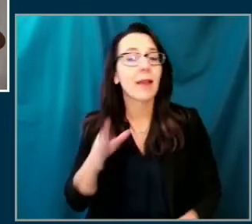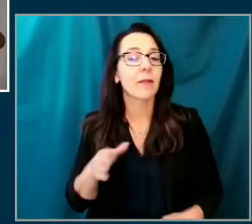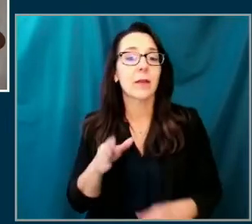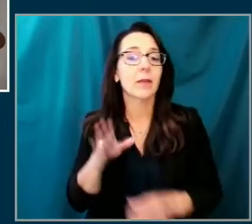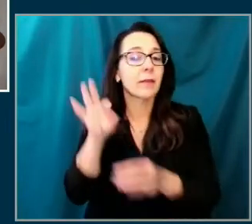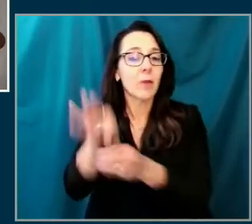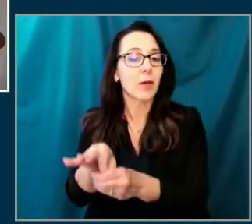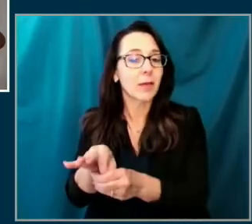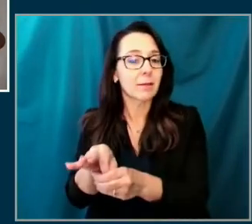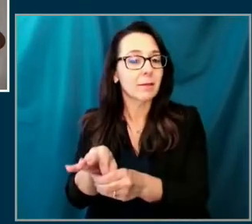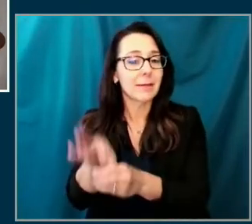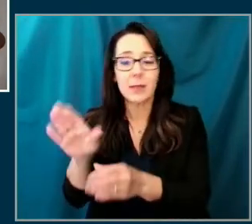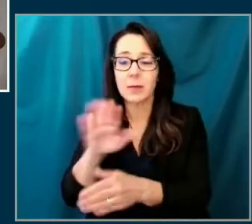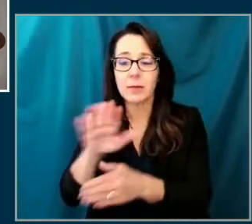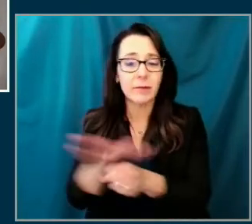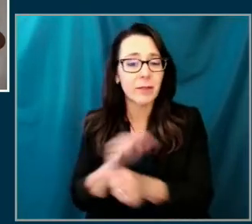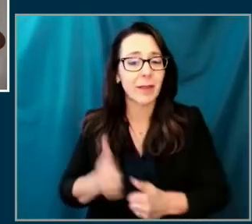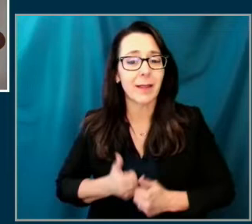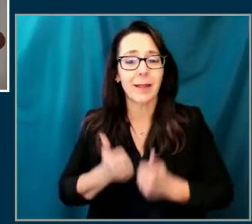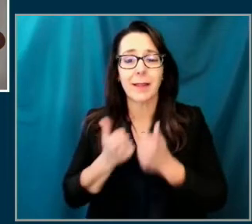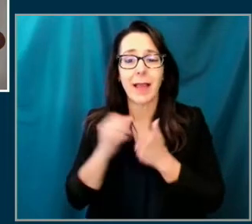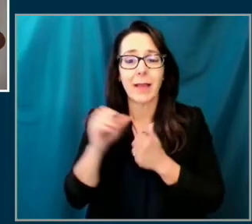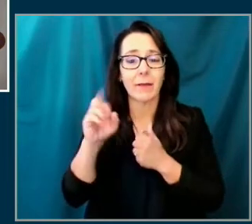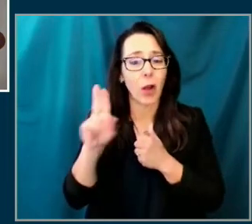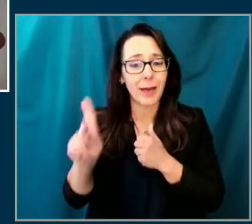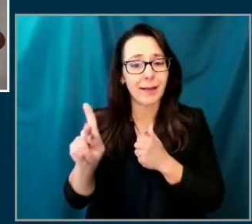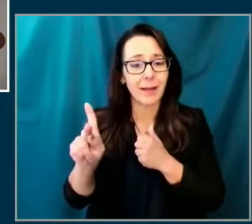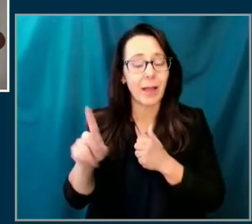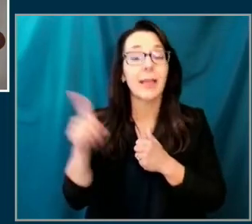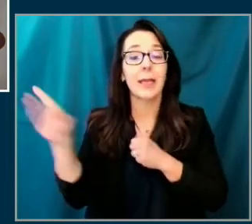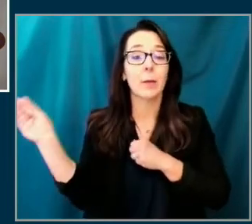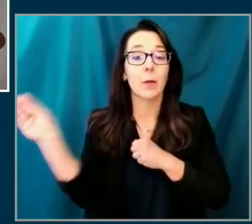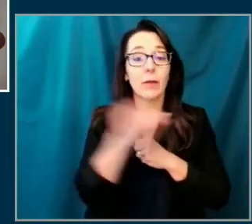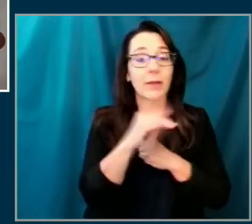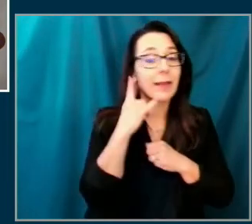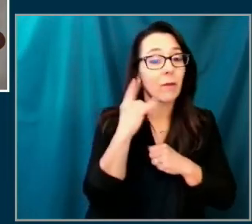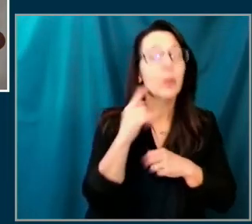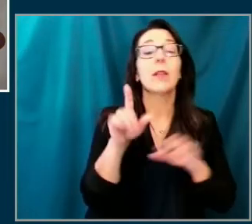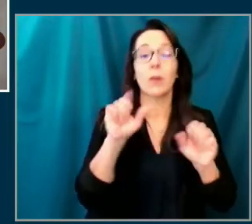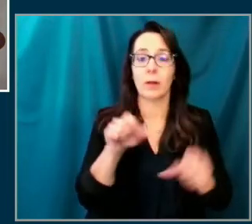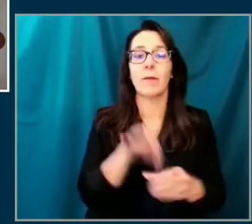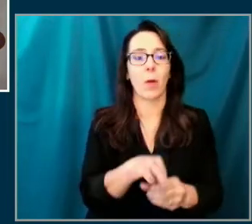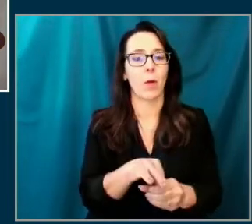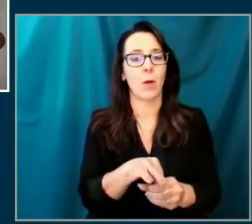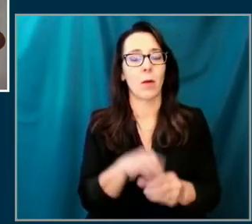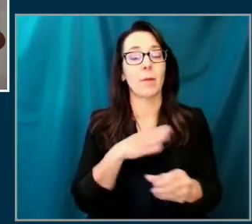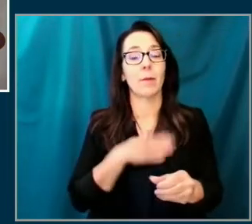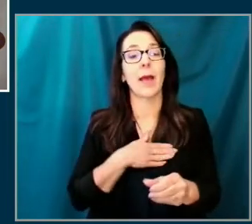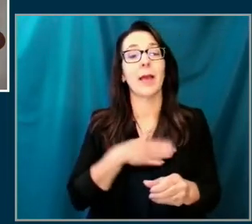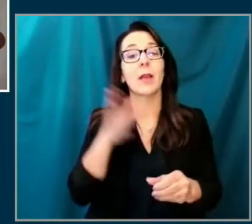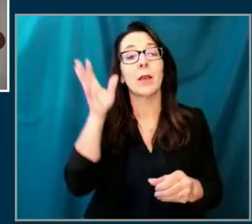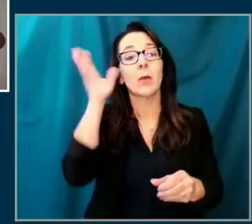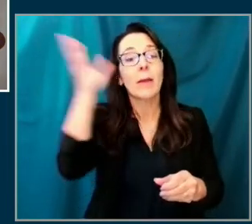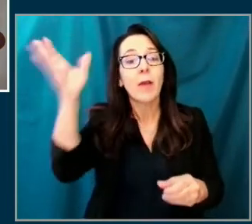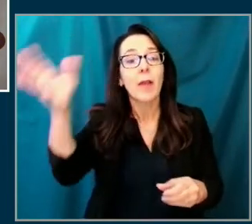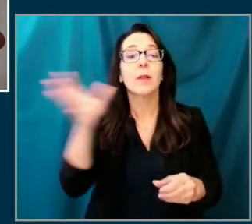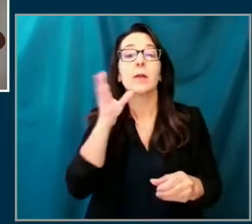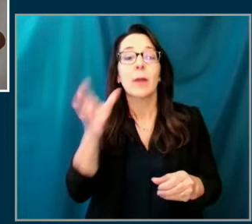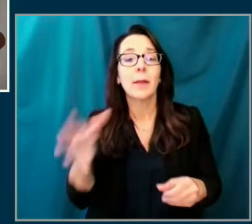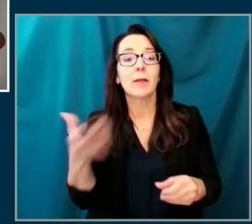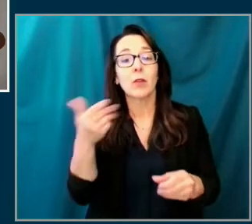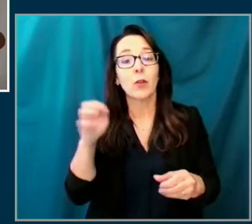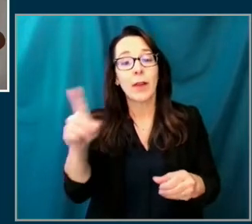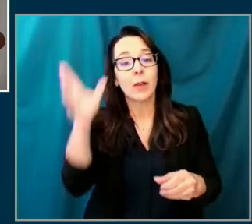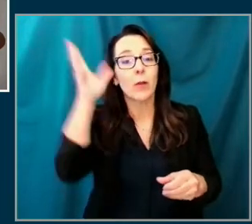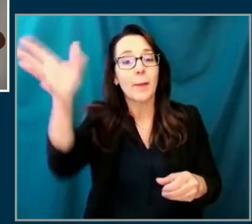coming to California that opened up to him the opportunity to be able to vote. My grandfather, my grandparents, and great-grandparents never got a chance to